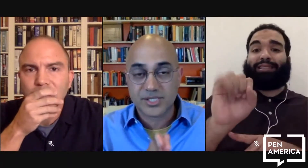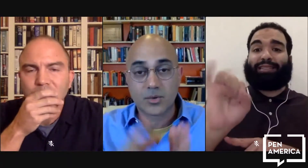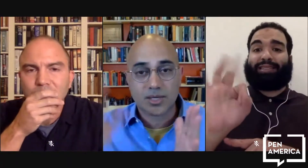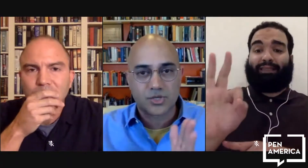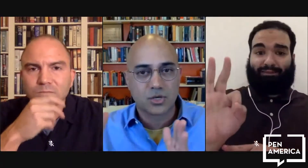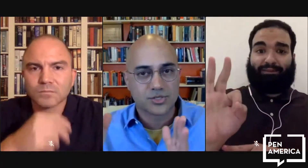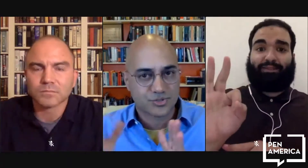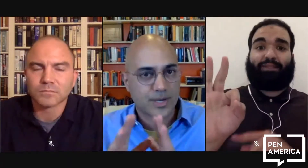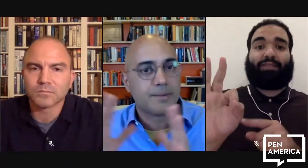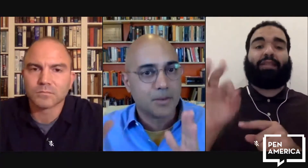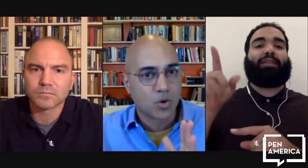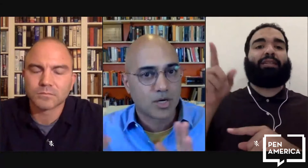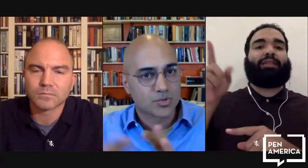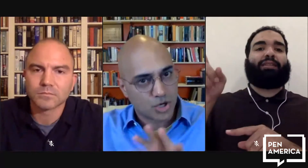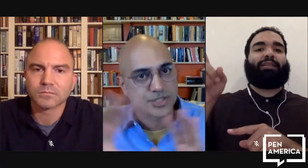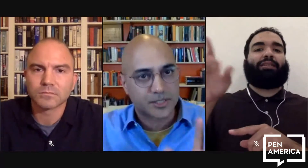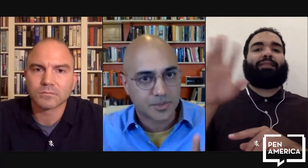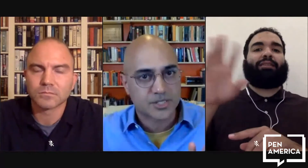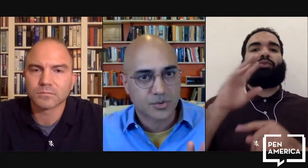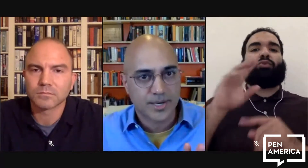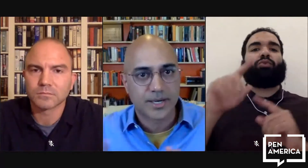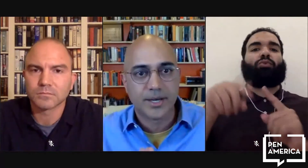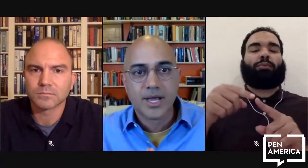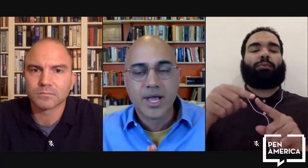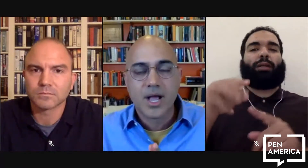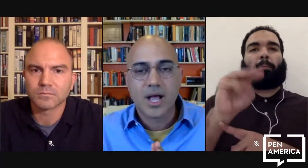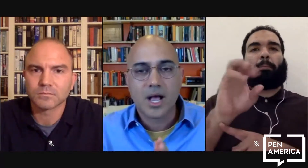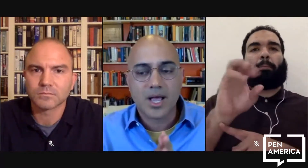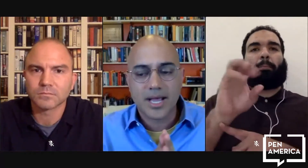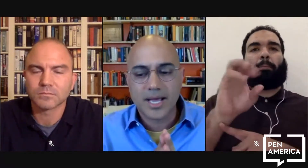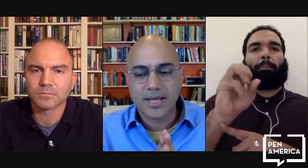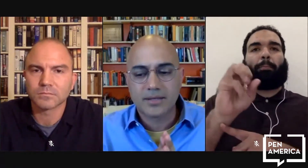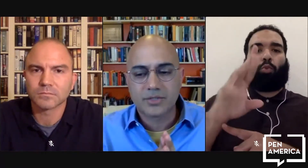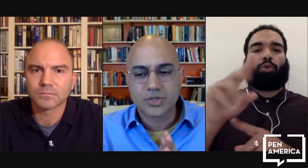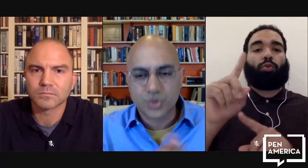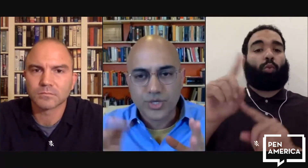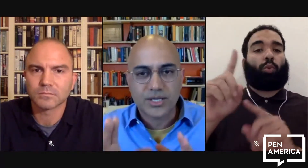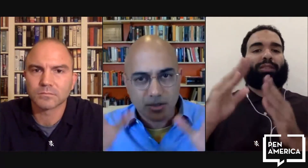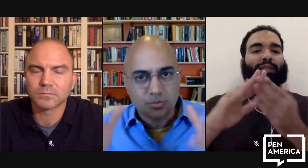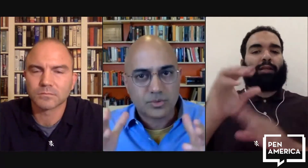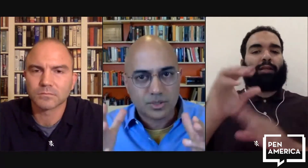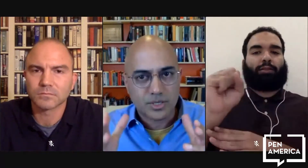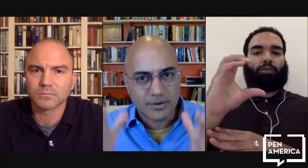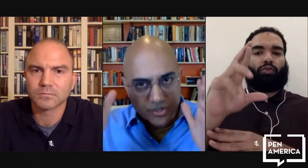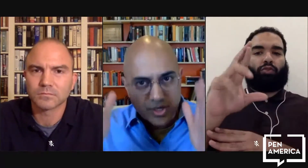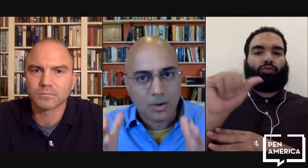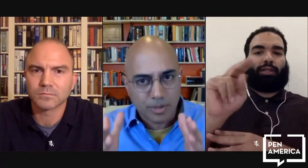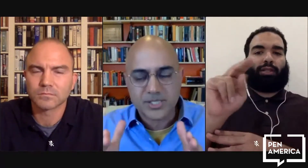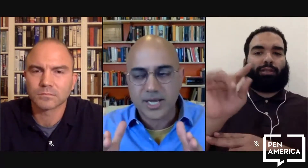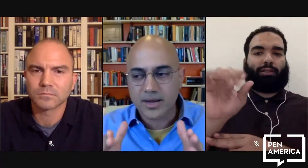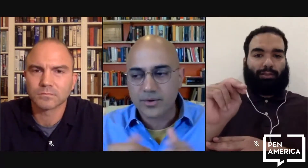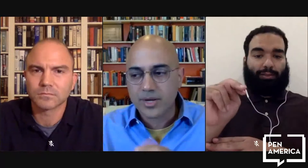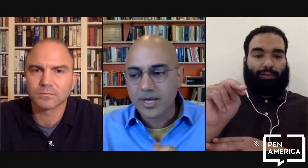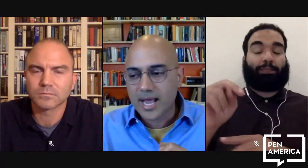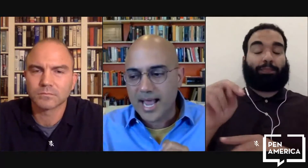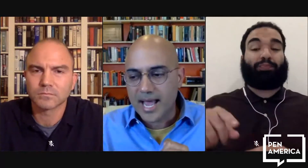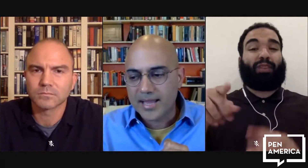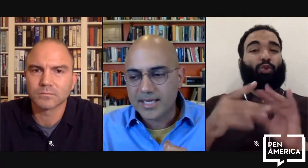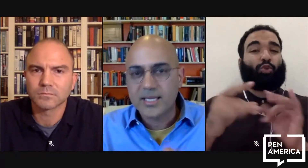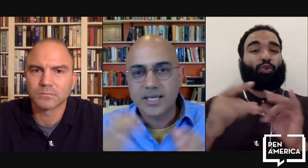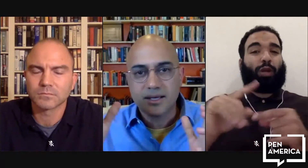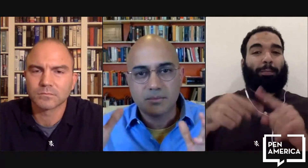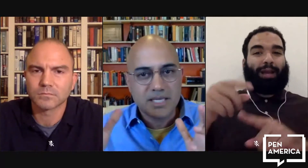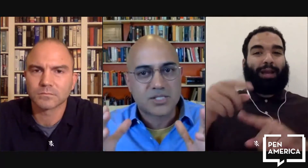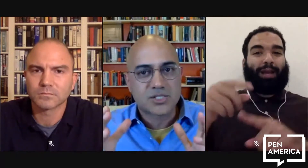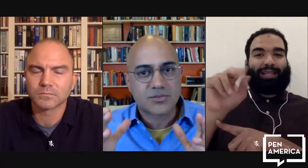a sequence called Scranton Memoirs, which all takes place in Scranton. And the journey, the narrator's car breaks down, and